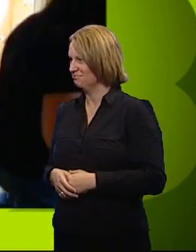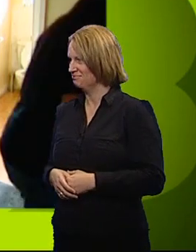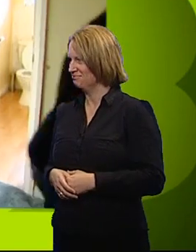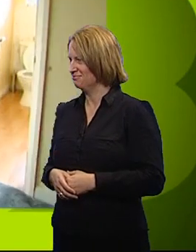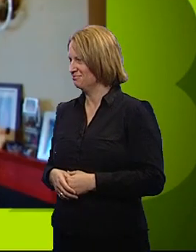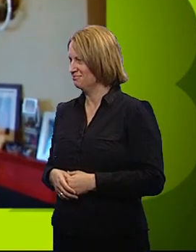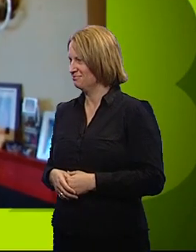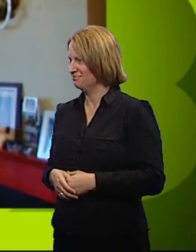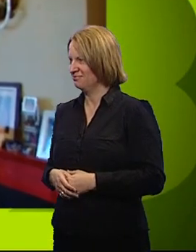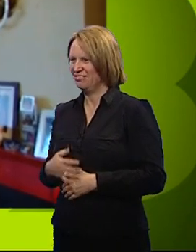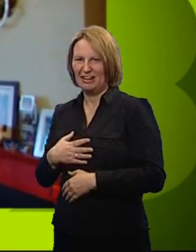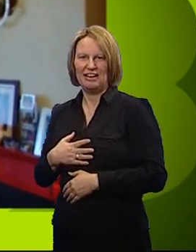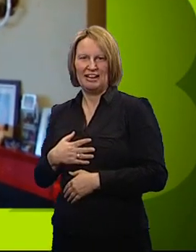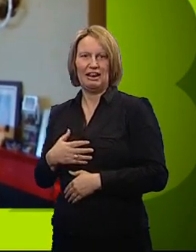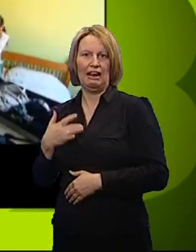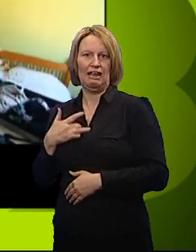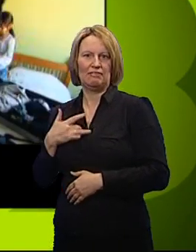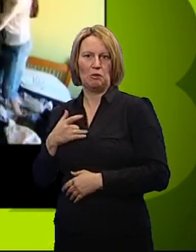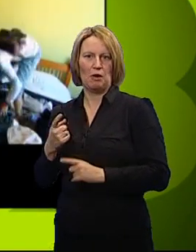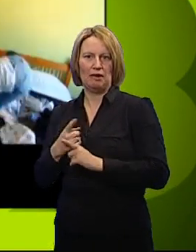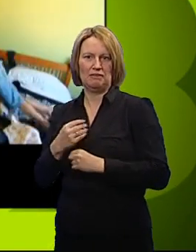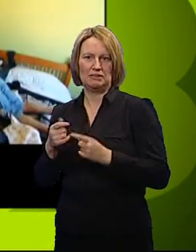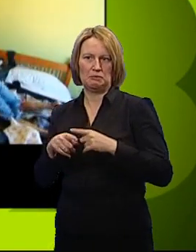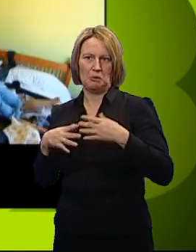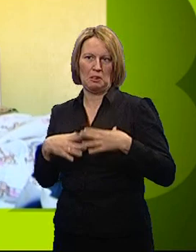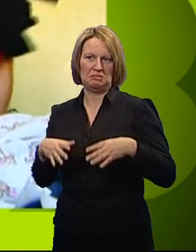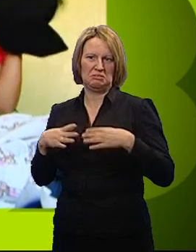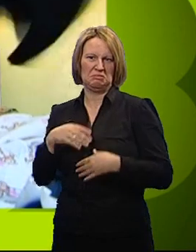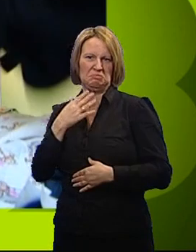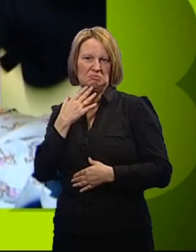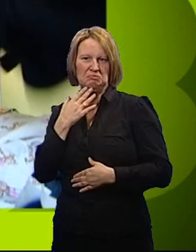I've got a feeling I'm going to be living in what I'm wearing for the next few days.